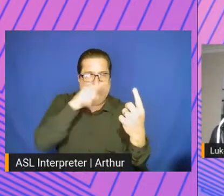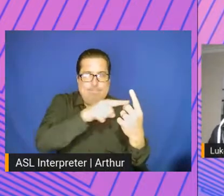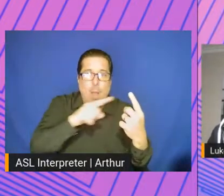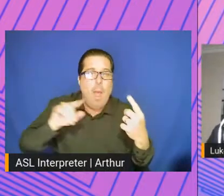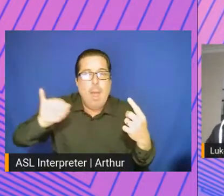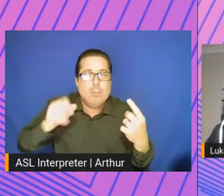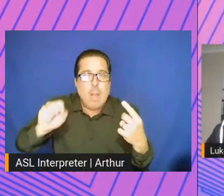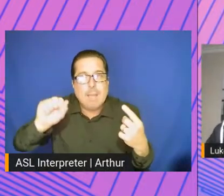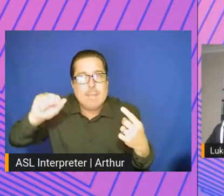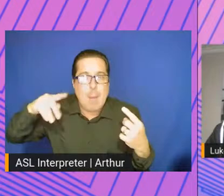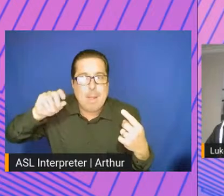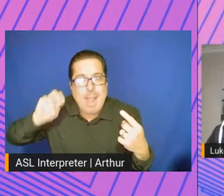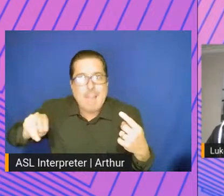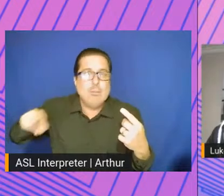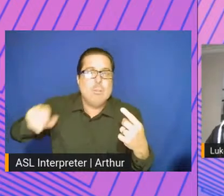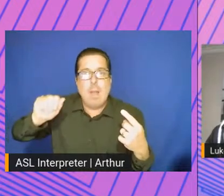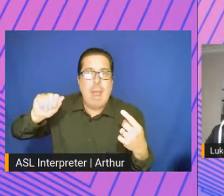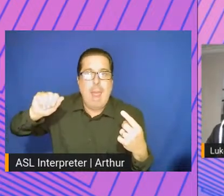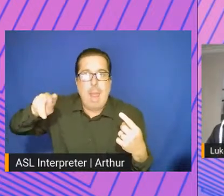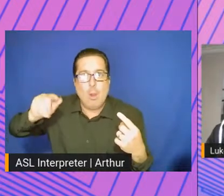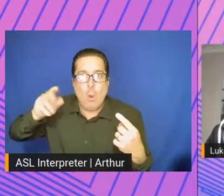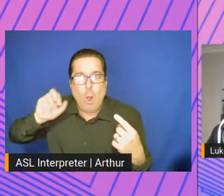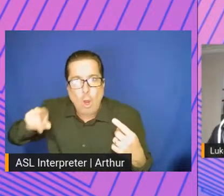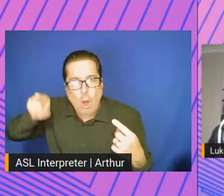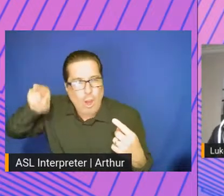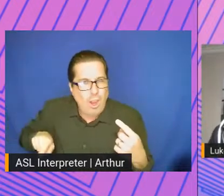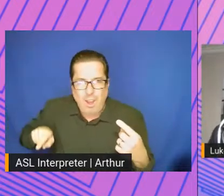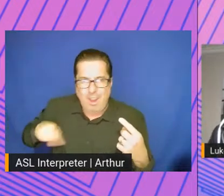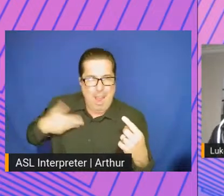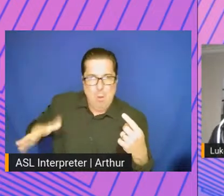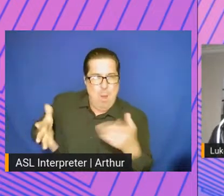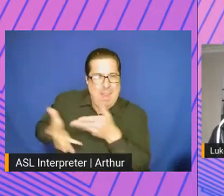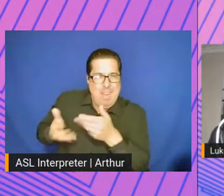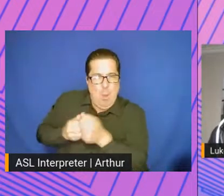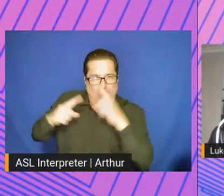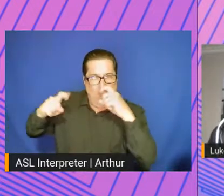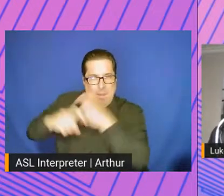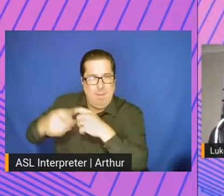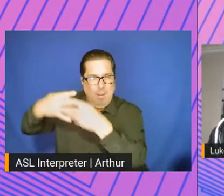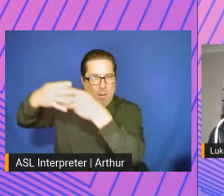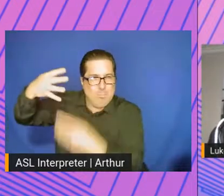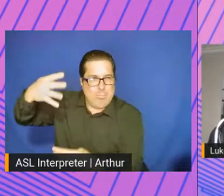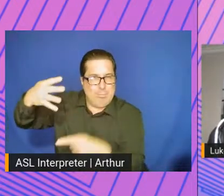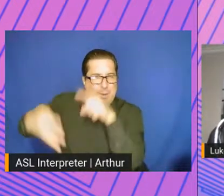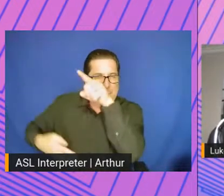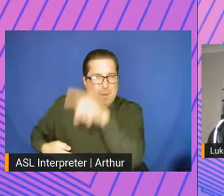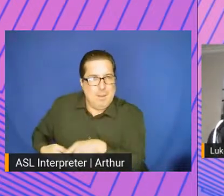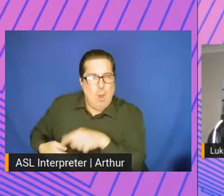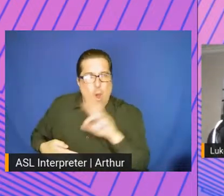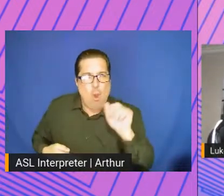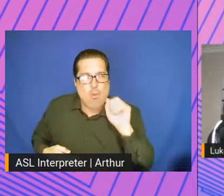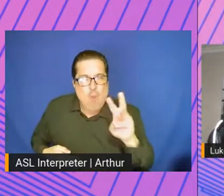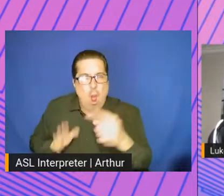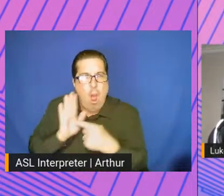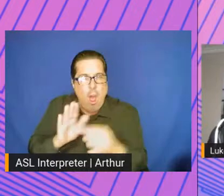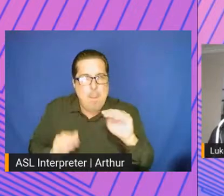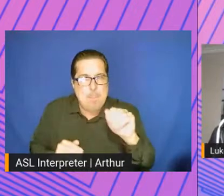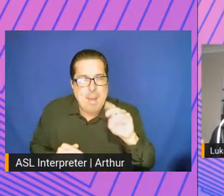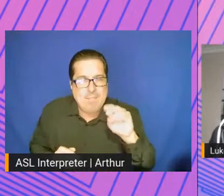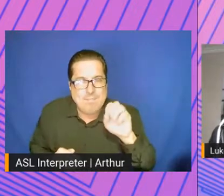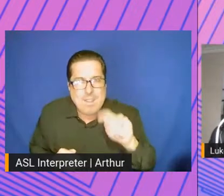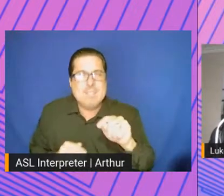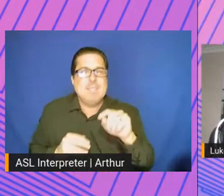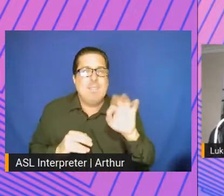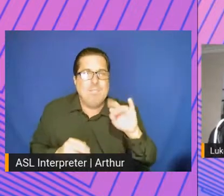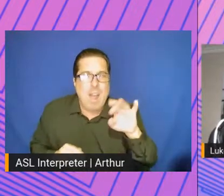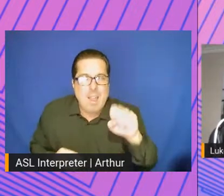or Angular that they're building out, they don't really want to deal with the intricacies of raw manifest files or Helm charts, etc. And so they